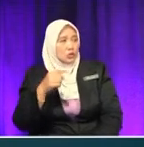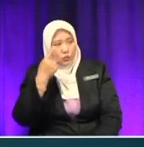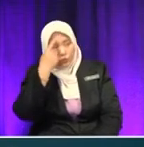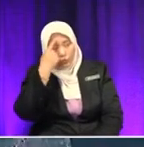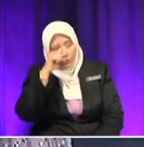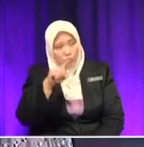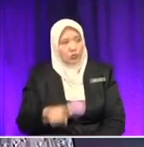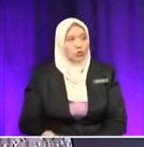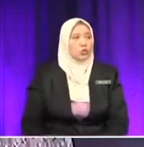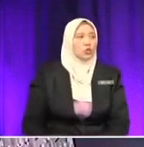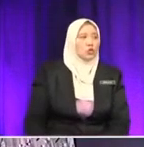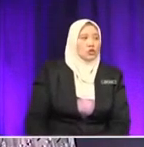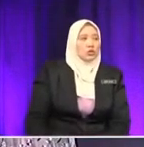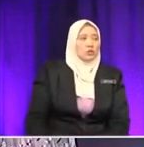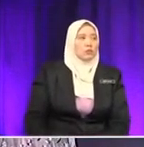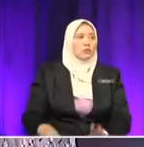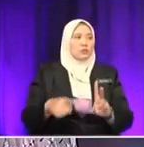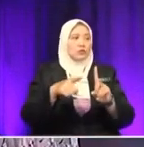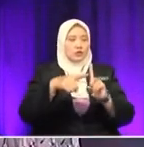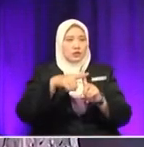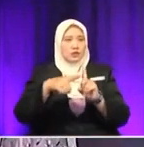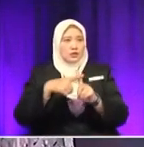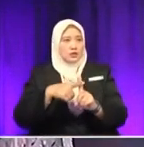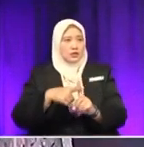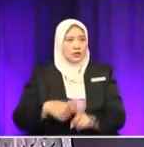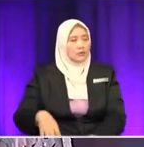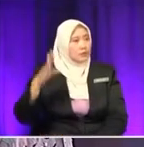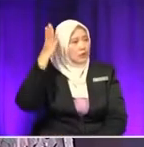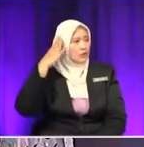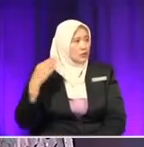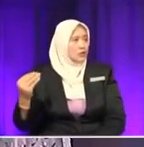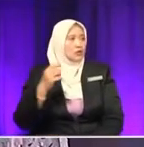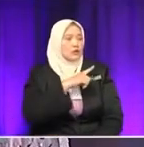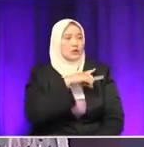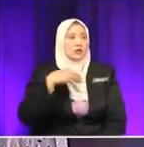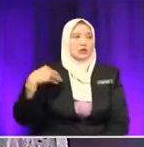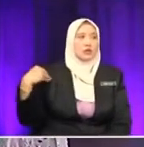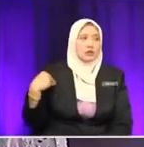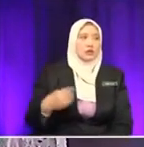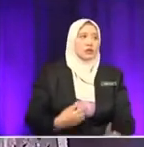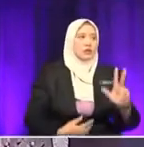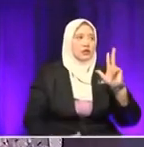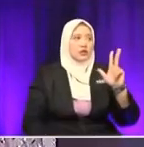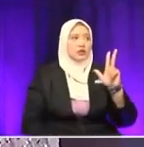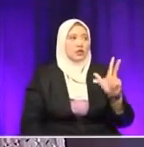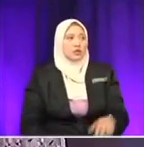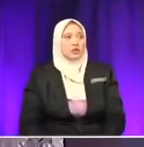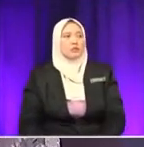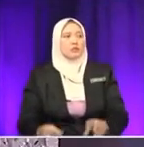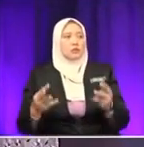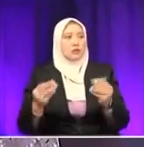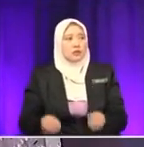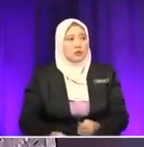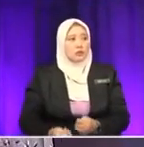for topic sentence, read my lips. Only for topic sentence, you have 3 colors. Okay. But